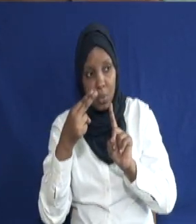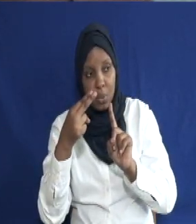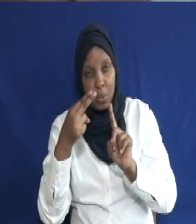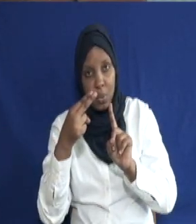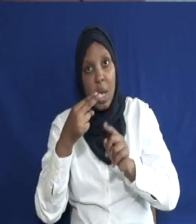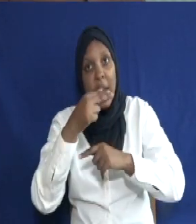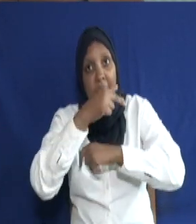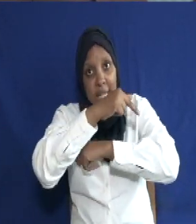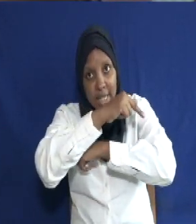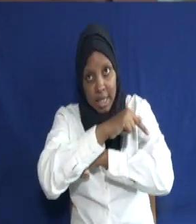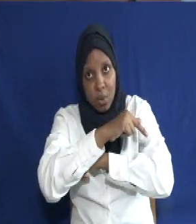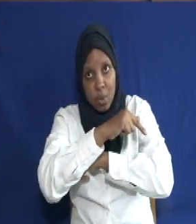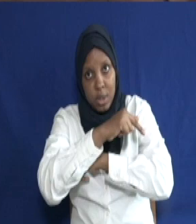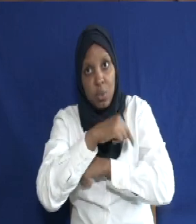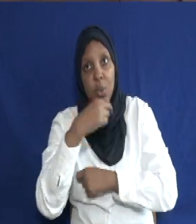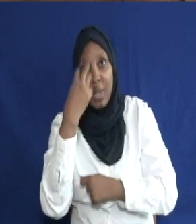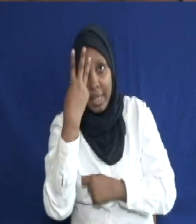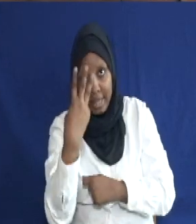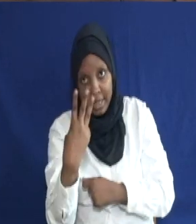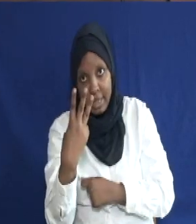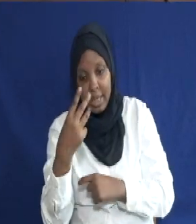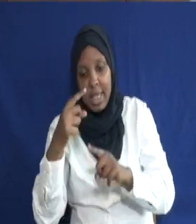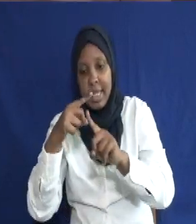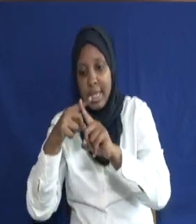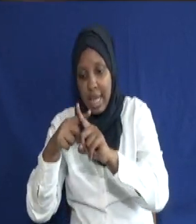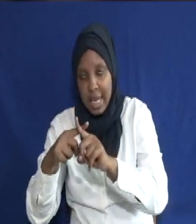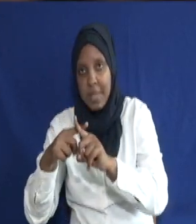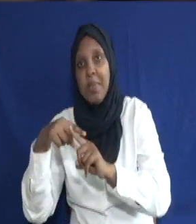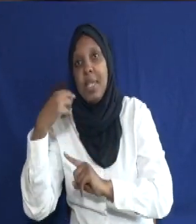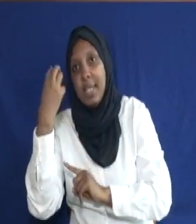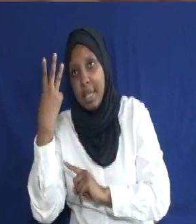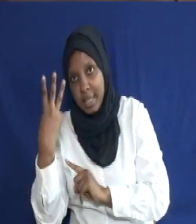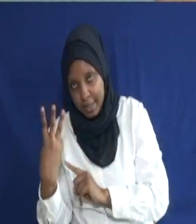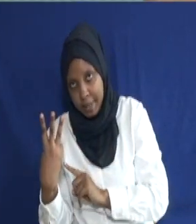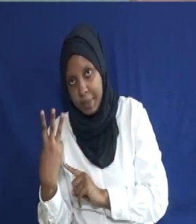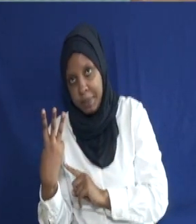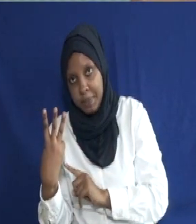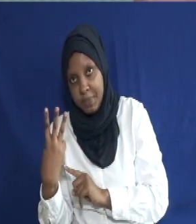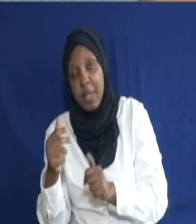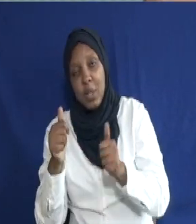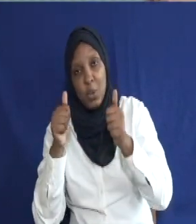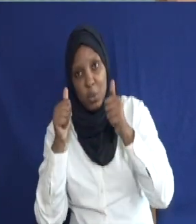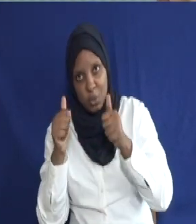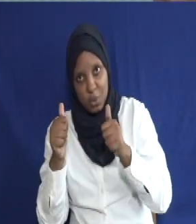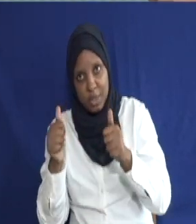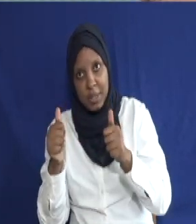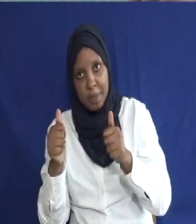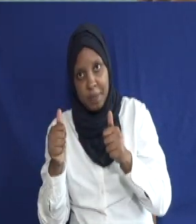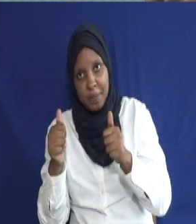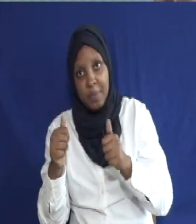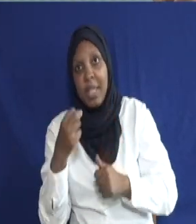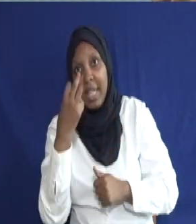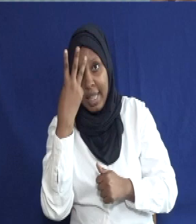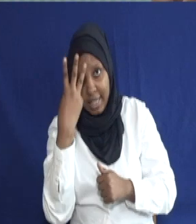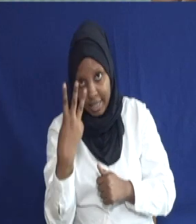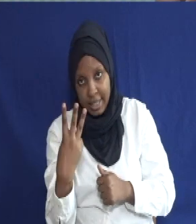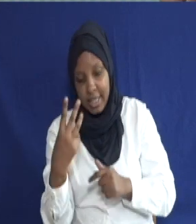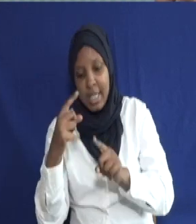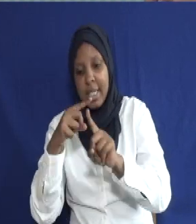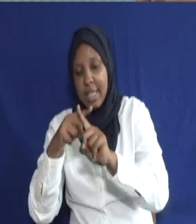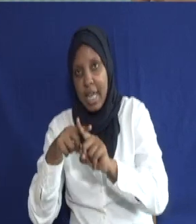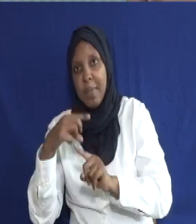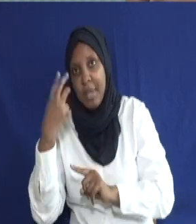times 3. Very good. So 3 times 3 is what? It is 9.